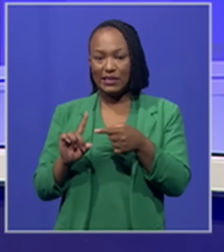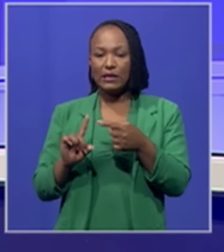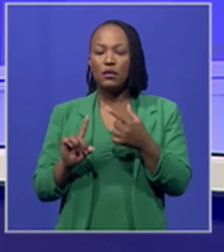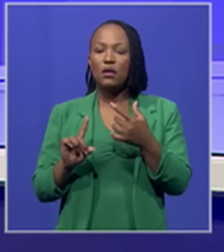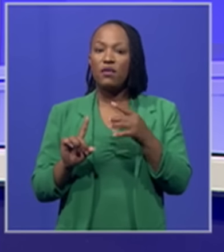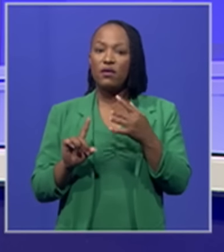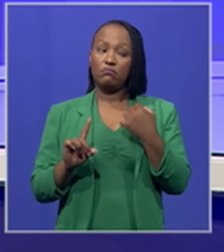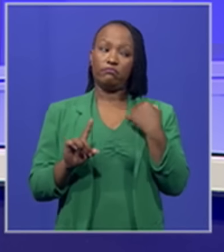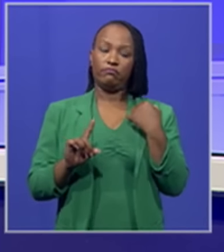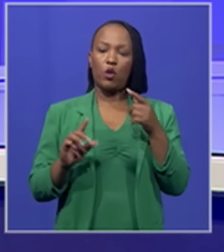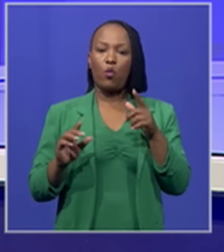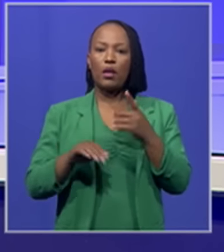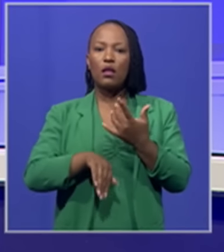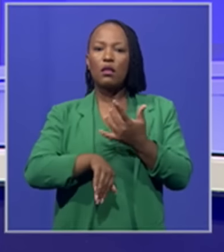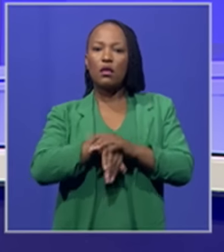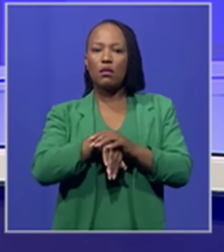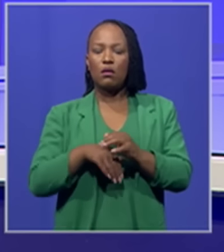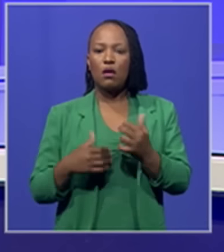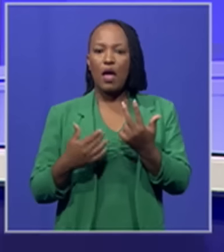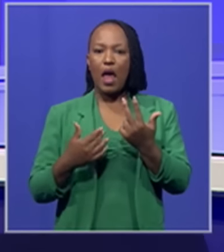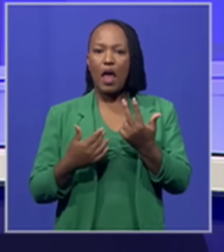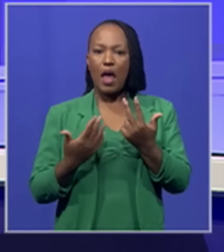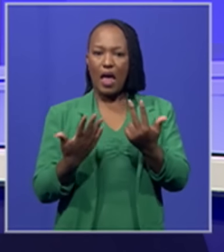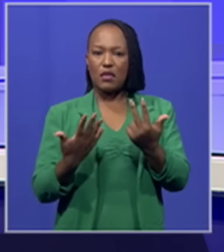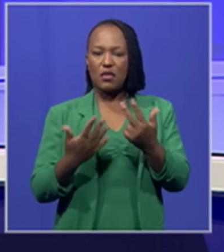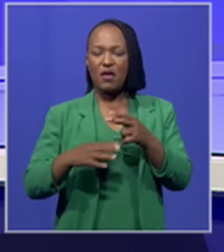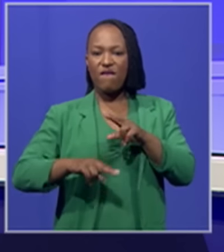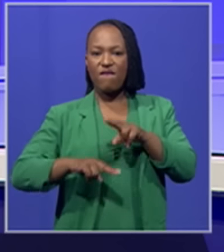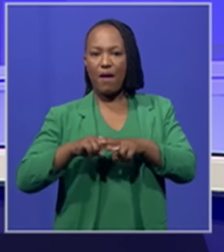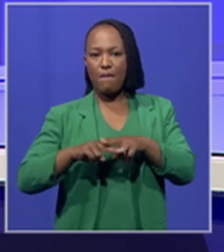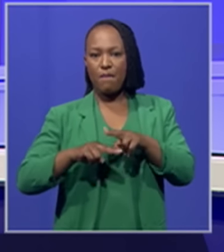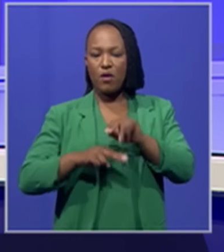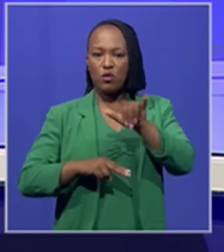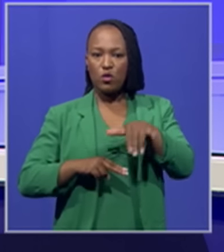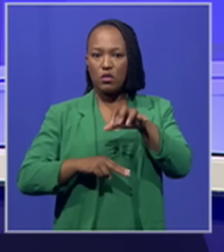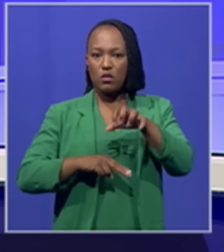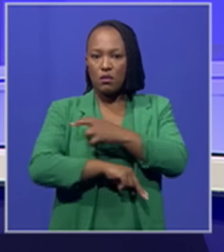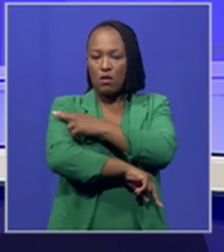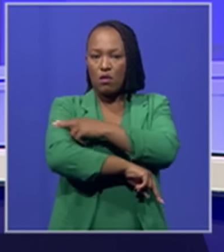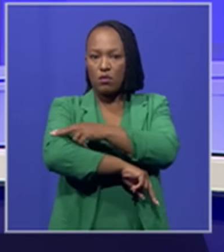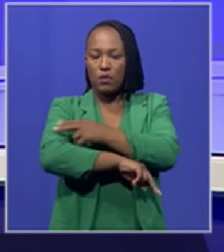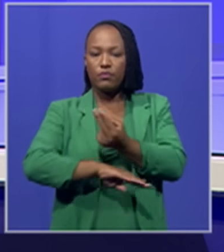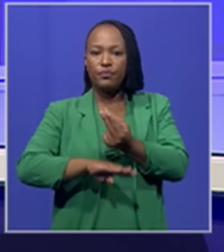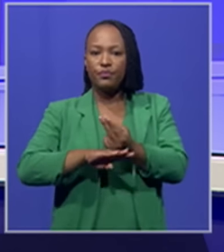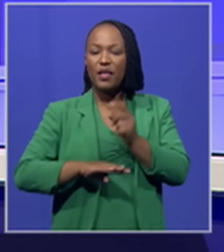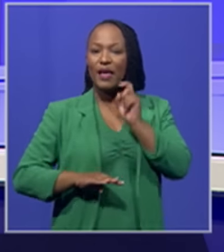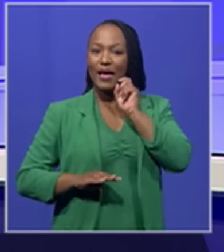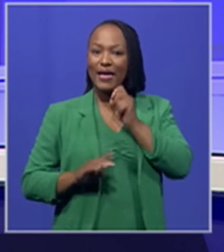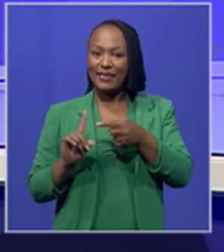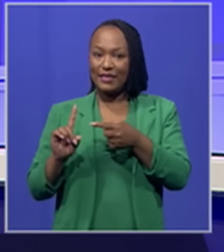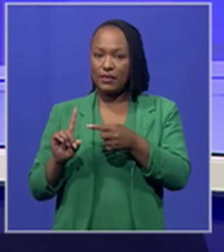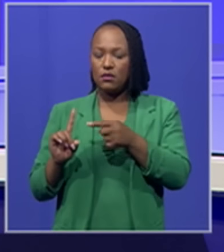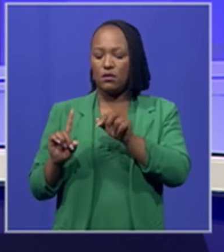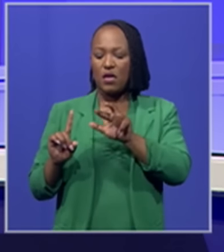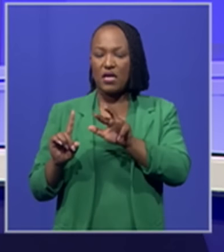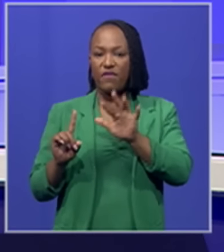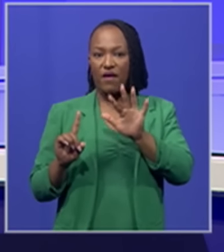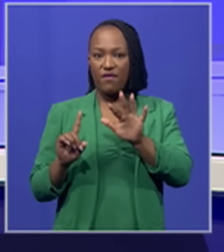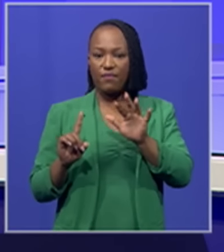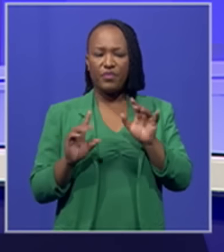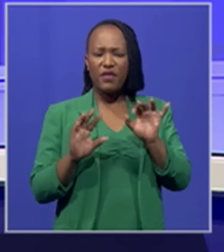e ne tlhola malatsi a le 9 kwa bookelong mono Johannesburg a le dingwaga di le 85. Ditokololo tsa lelapa la